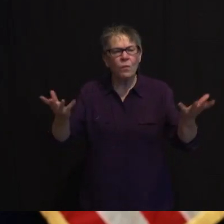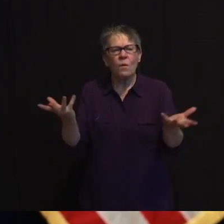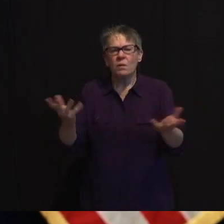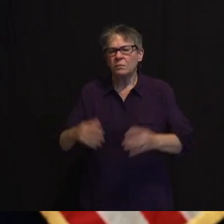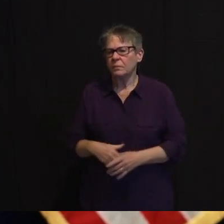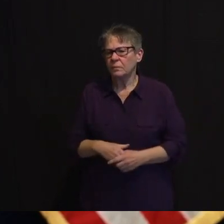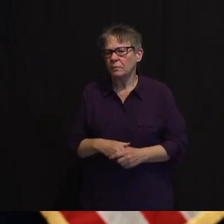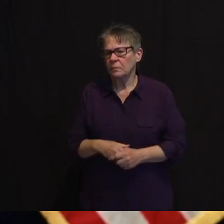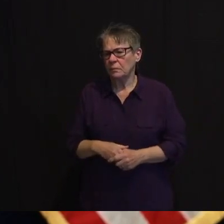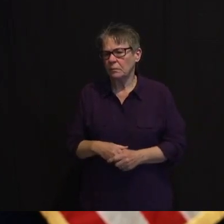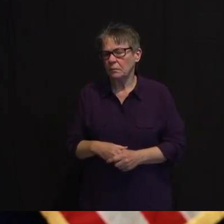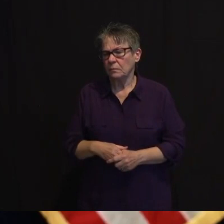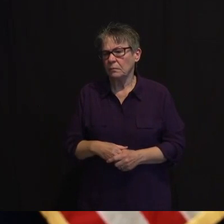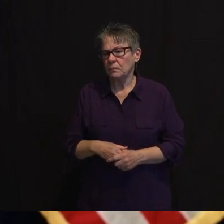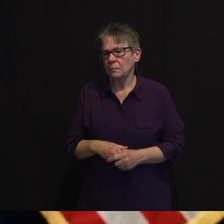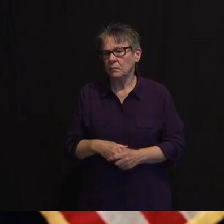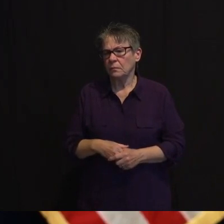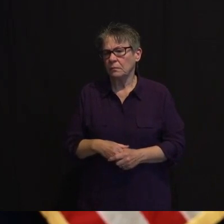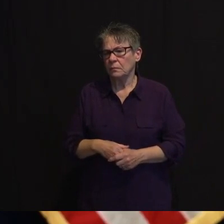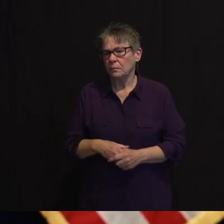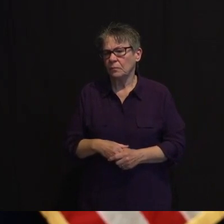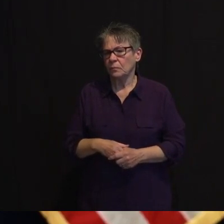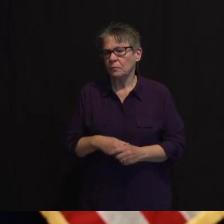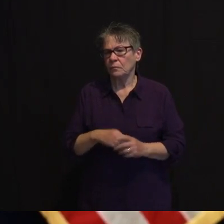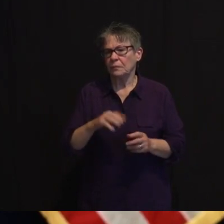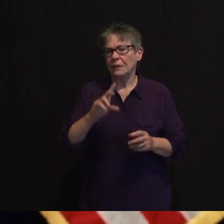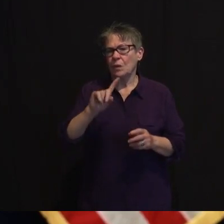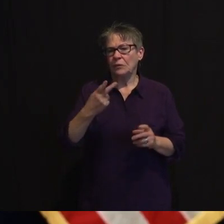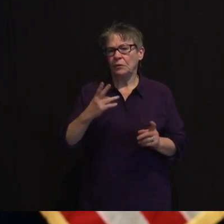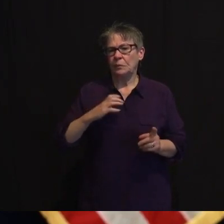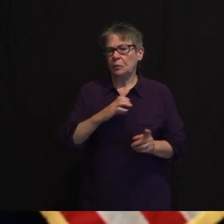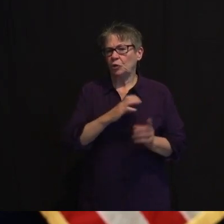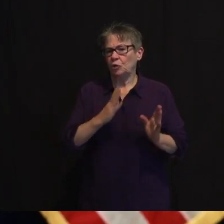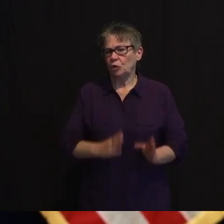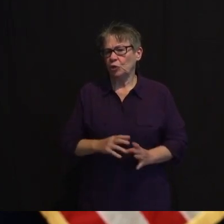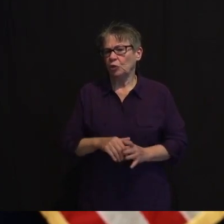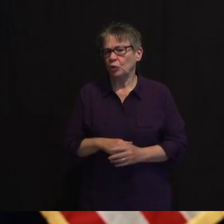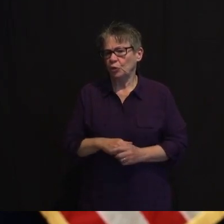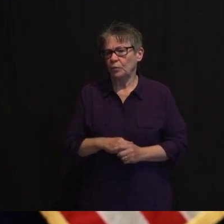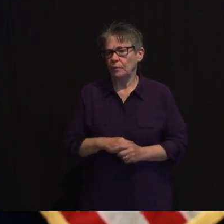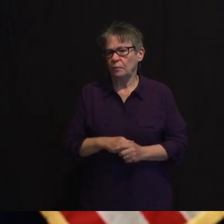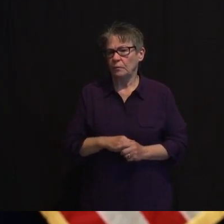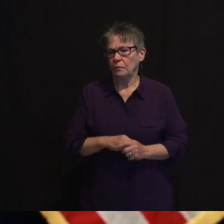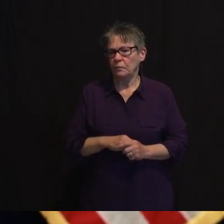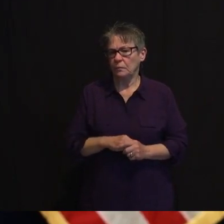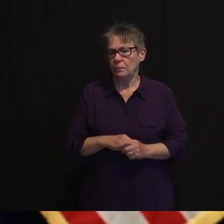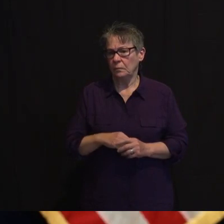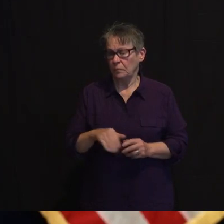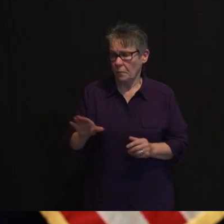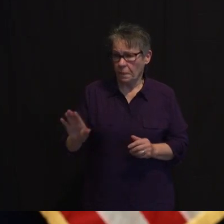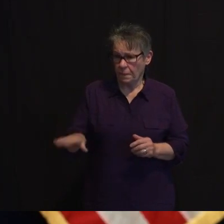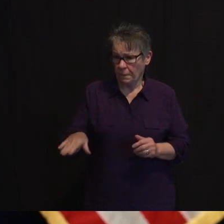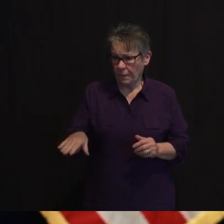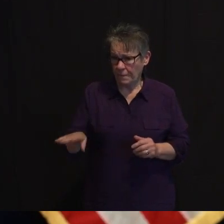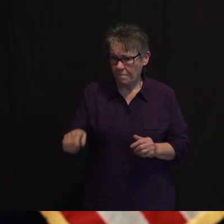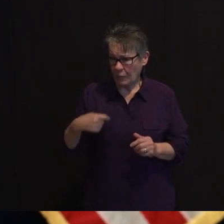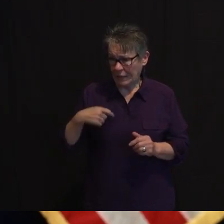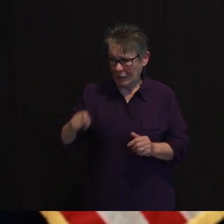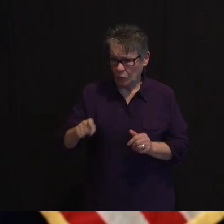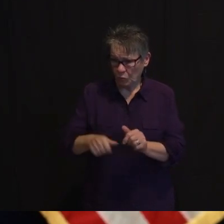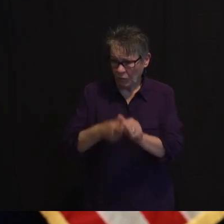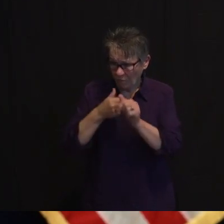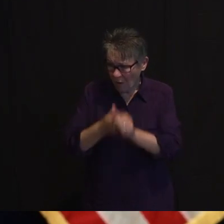do you think, Commissioner, that we will need to enact the guidelines? And would we be able to get a copy